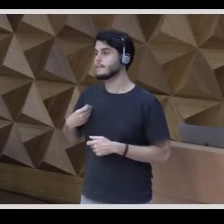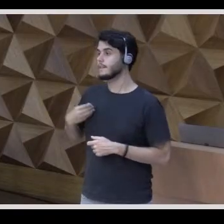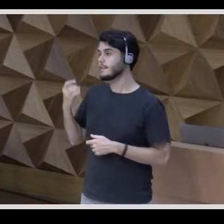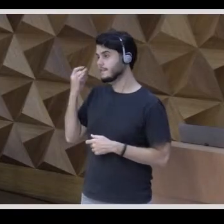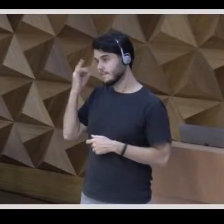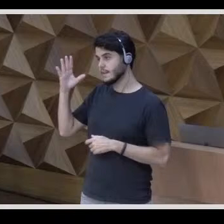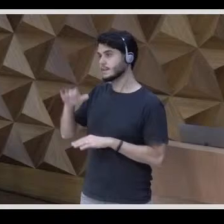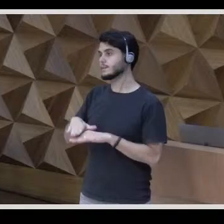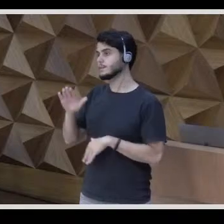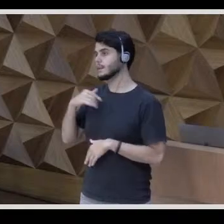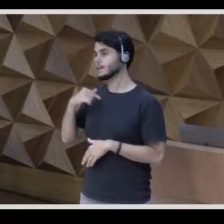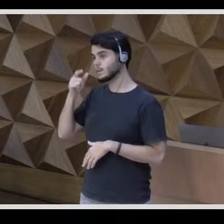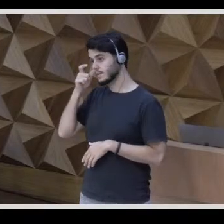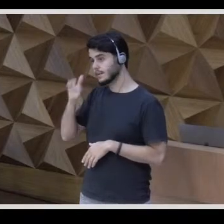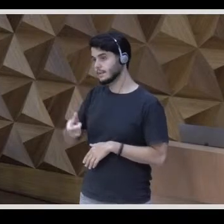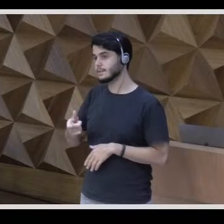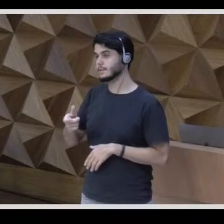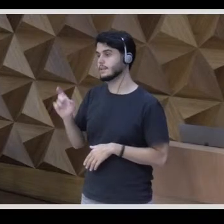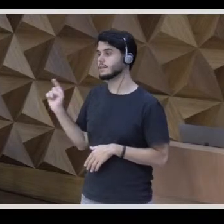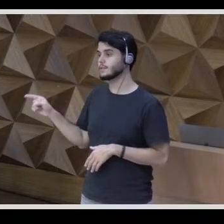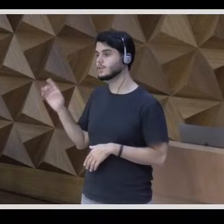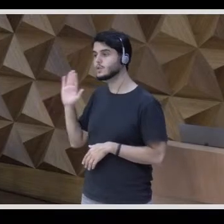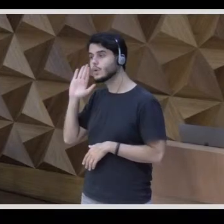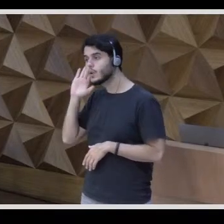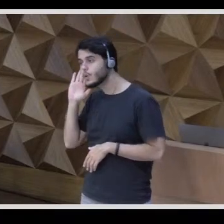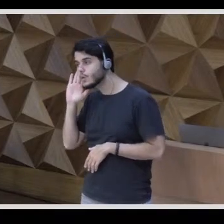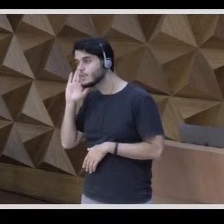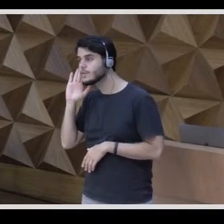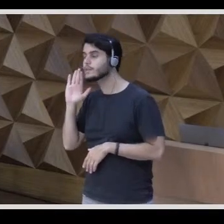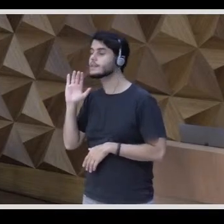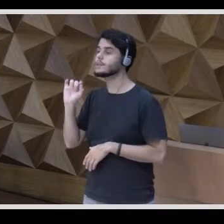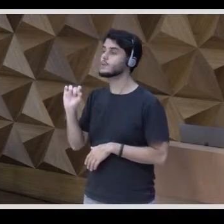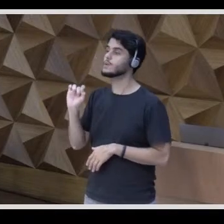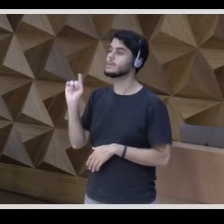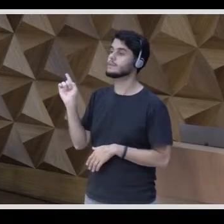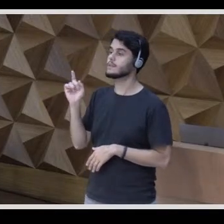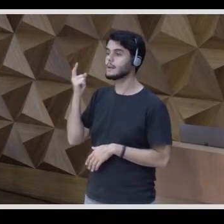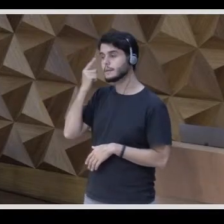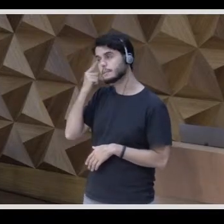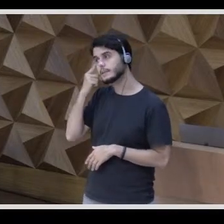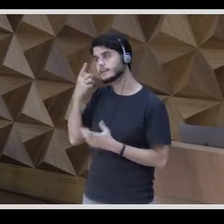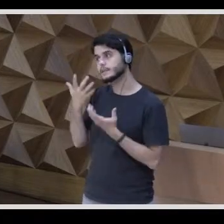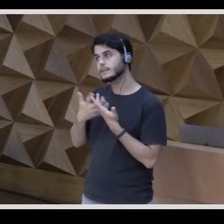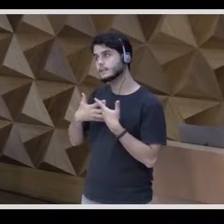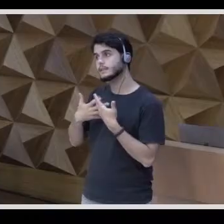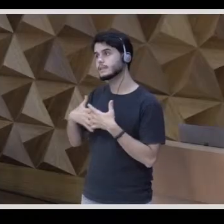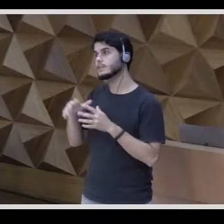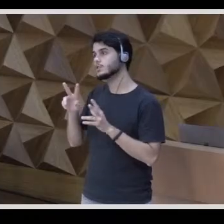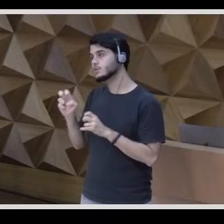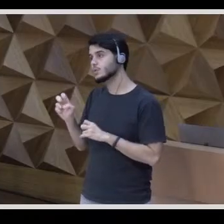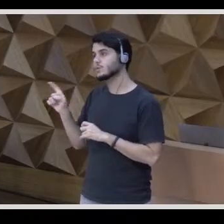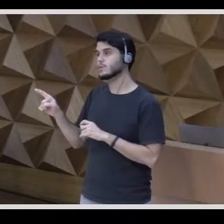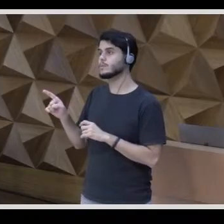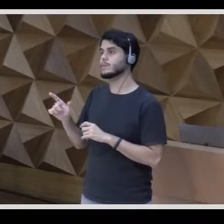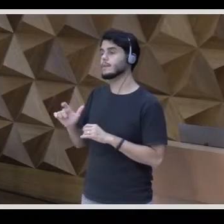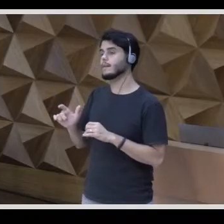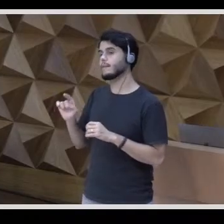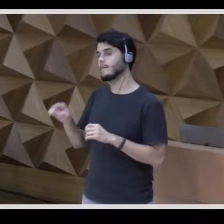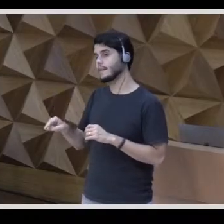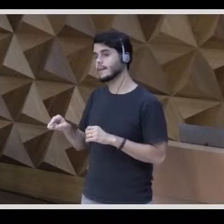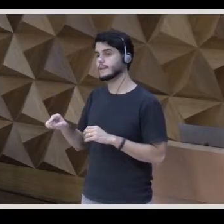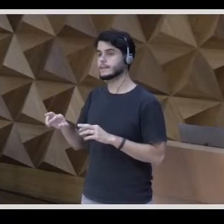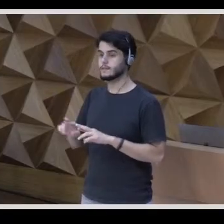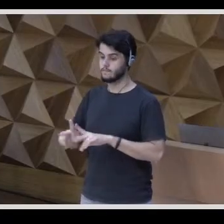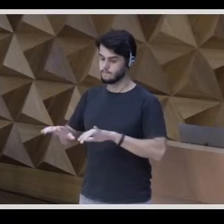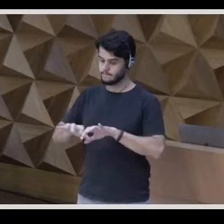you, how do you think about this distinction? And also you mentioned at the end that sometimes it's the wrong people who